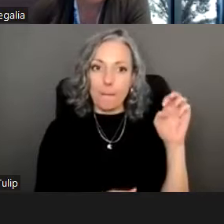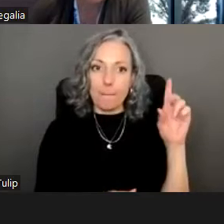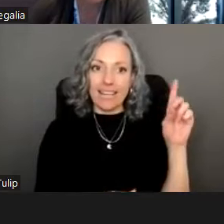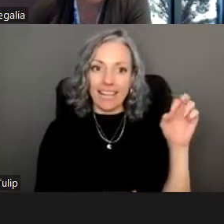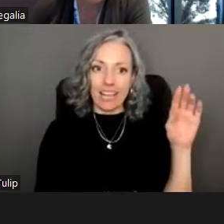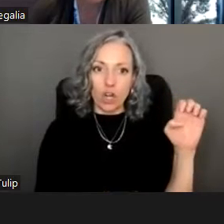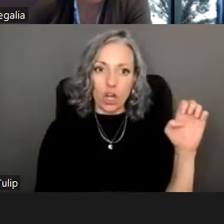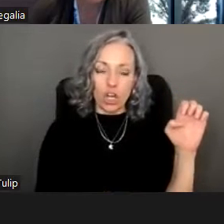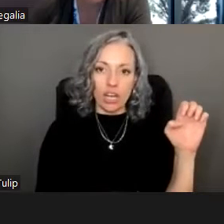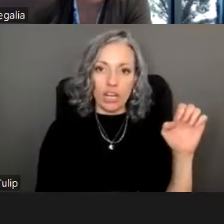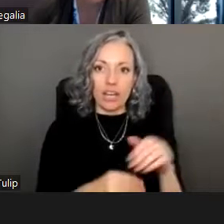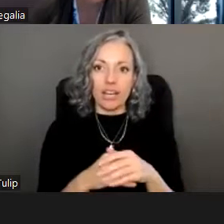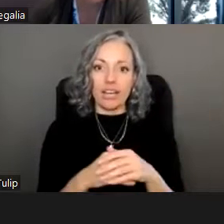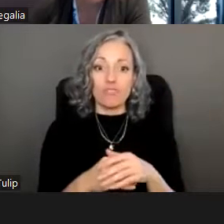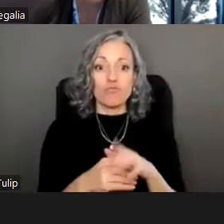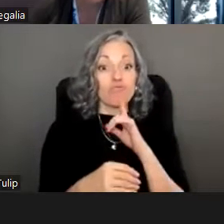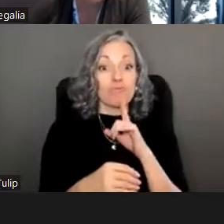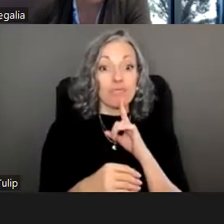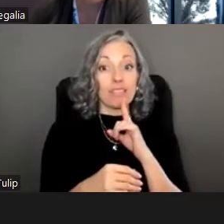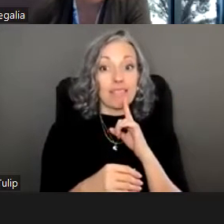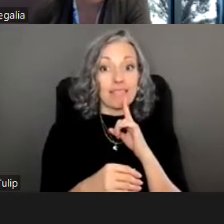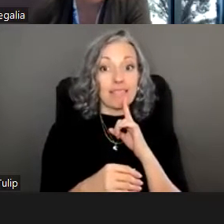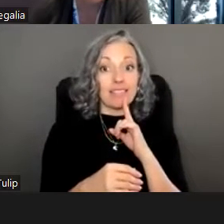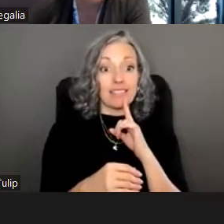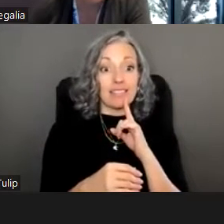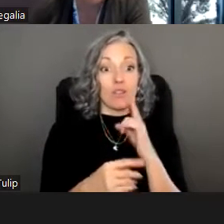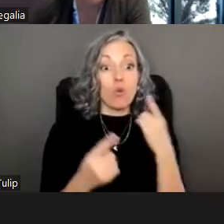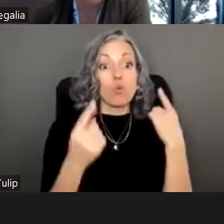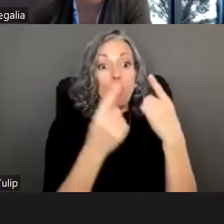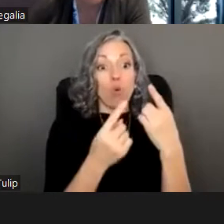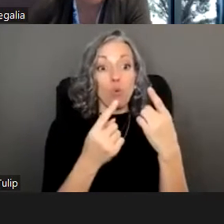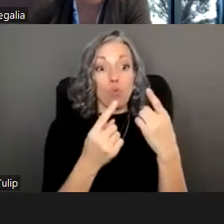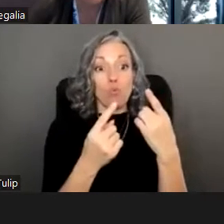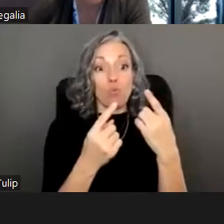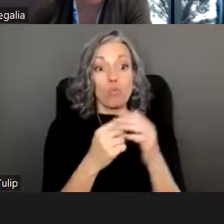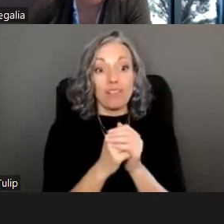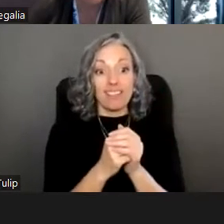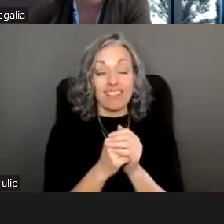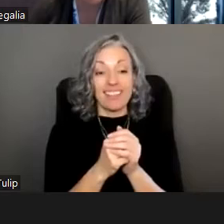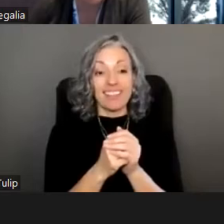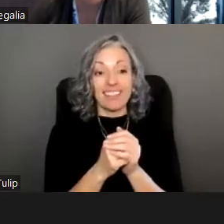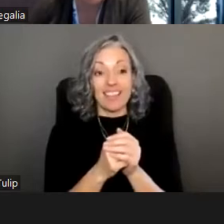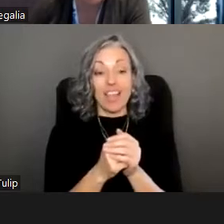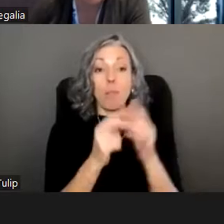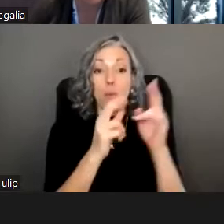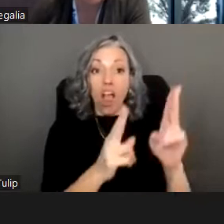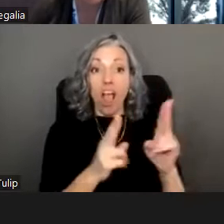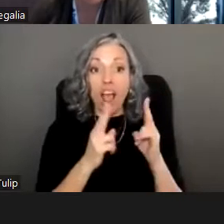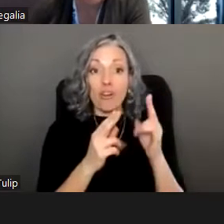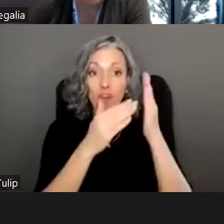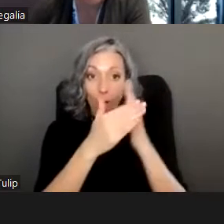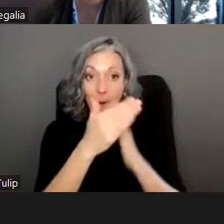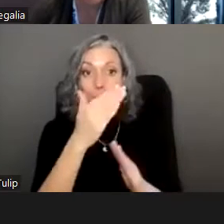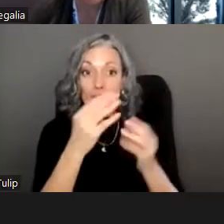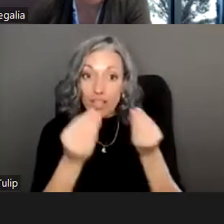in any major new initiatives or venture. I'm very honored and humbled to